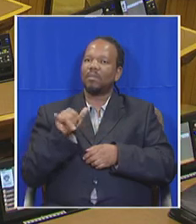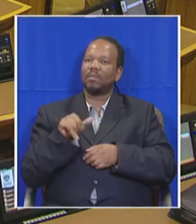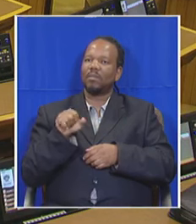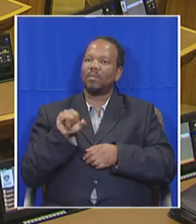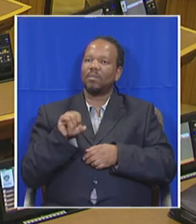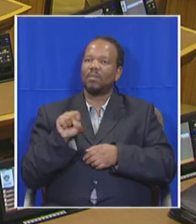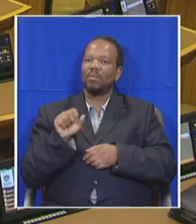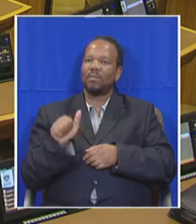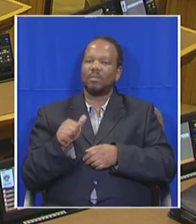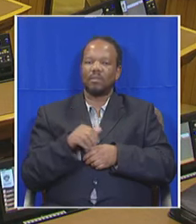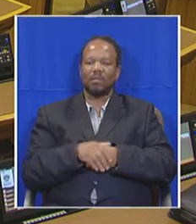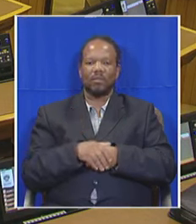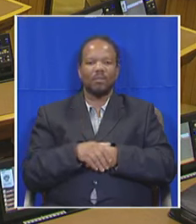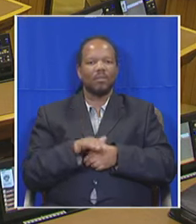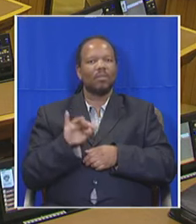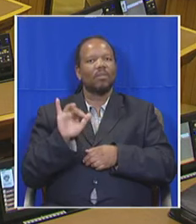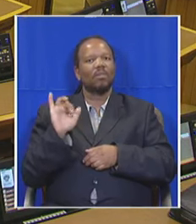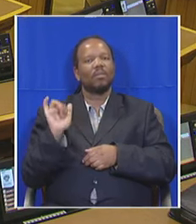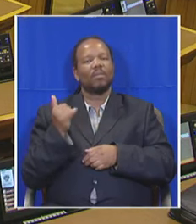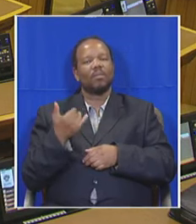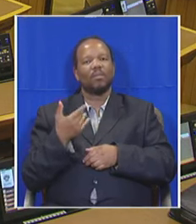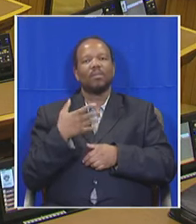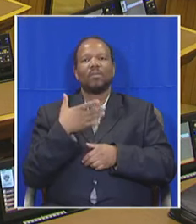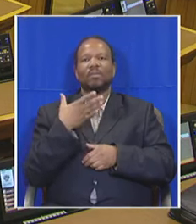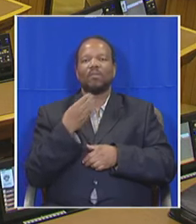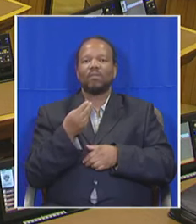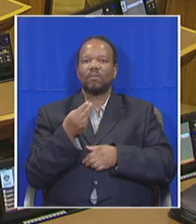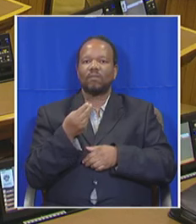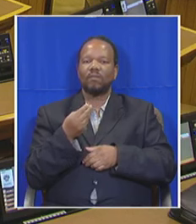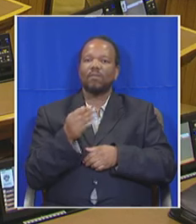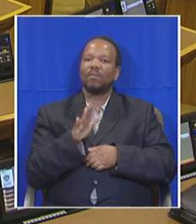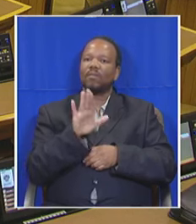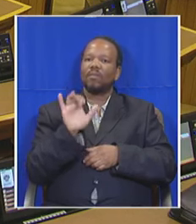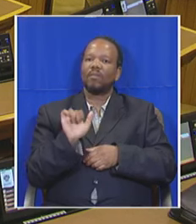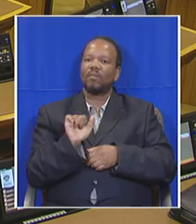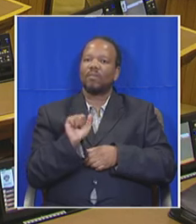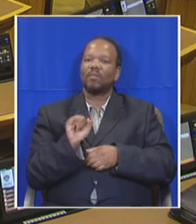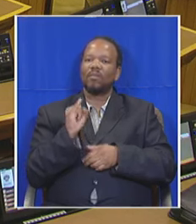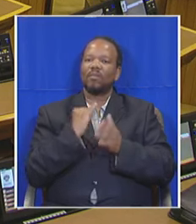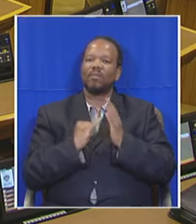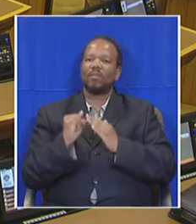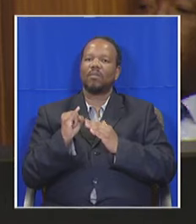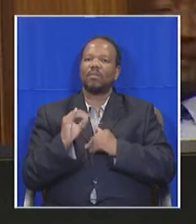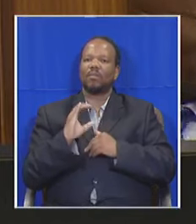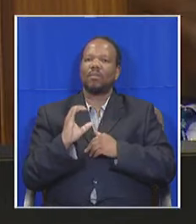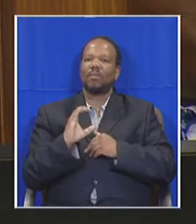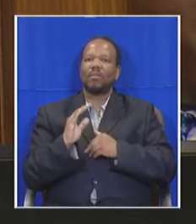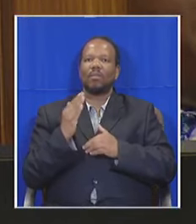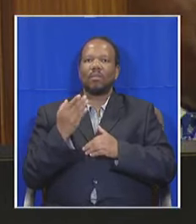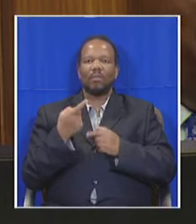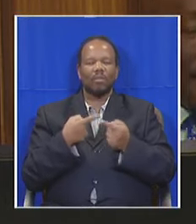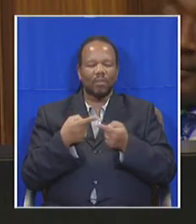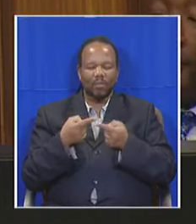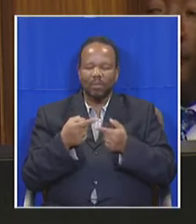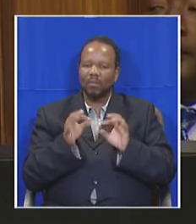I hereby move on behalf of the African Independent Congress that this House in its next sitting debates the proper plans